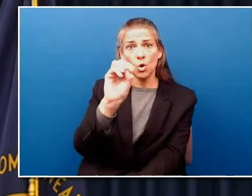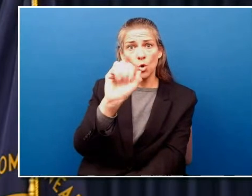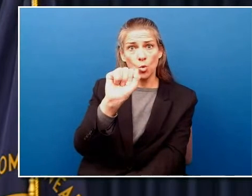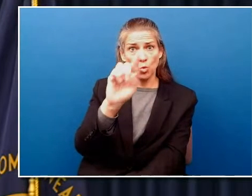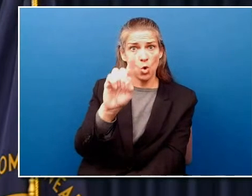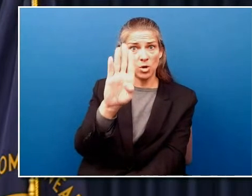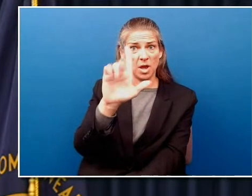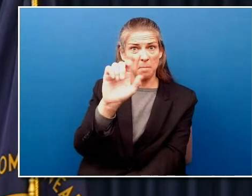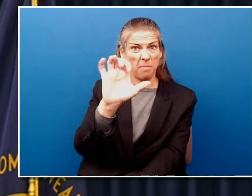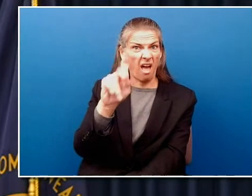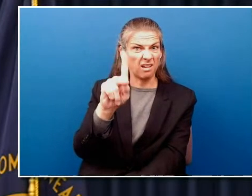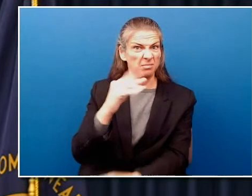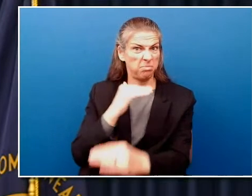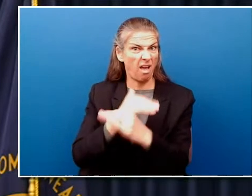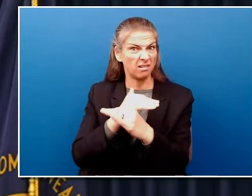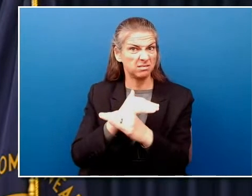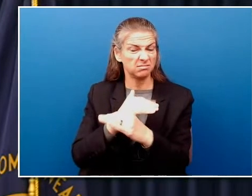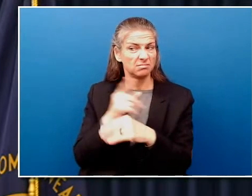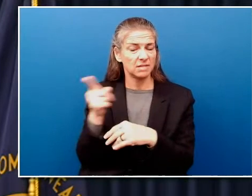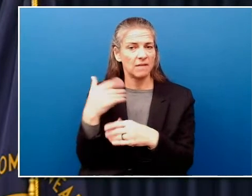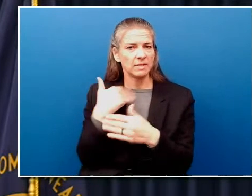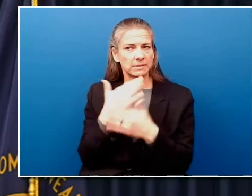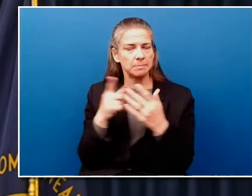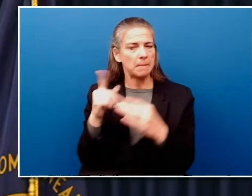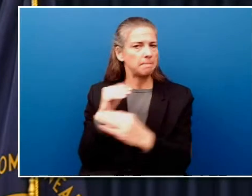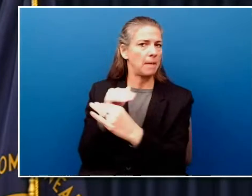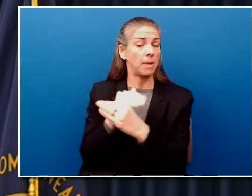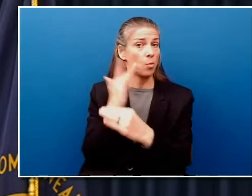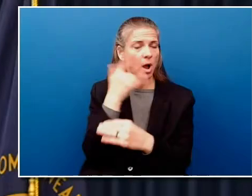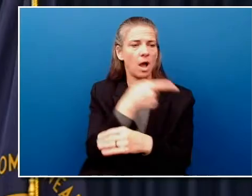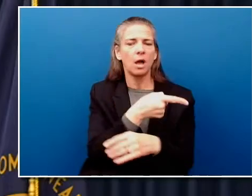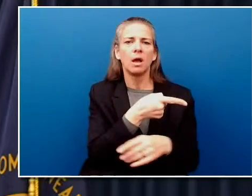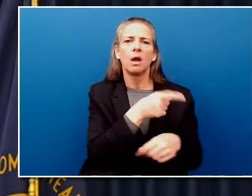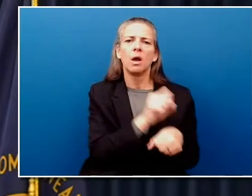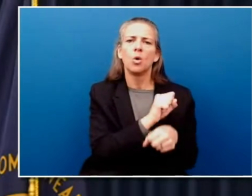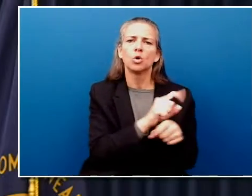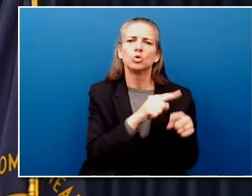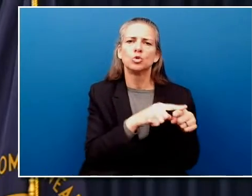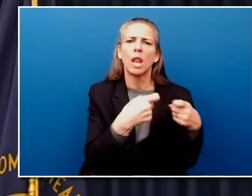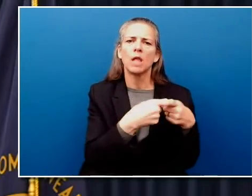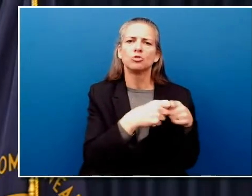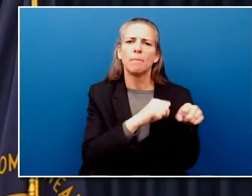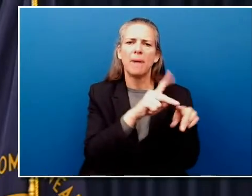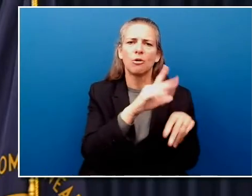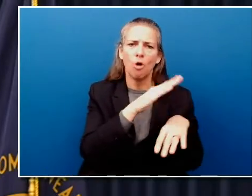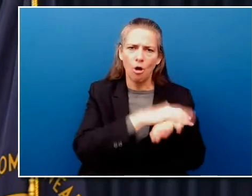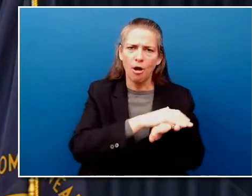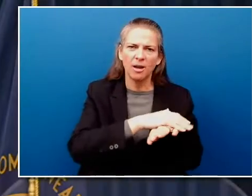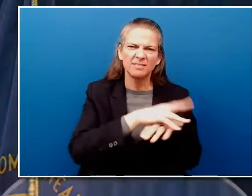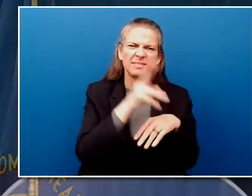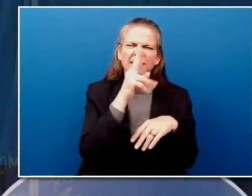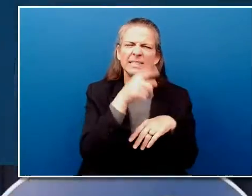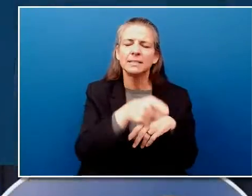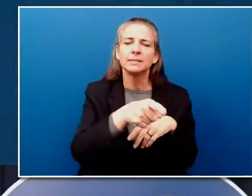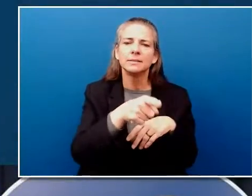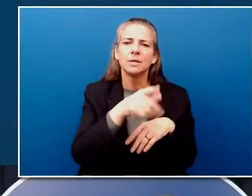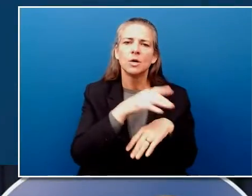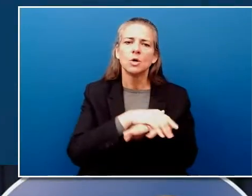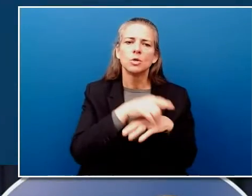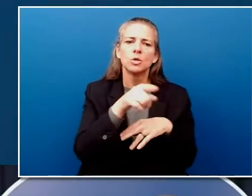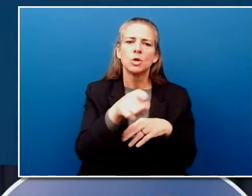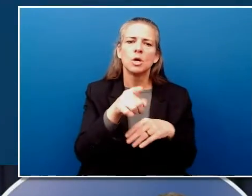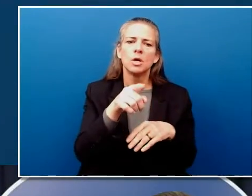on two interstates to support power restoration efforts. Here is a shot of a rolling